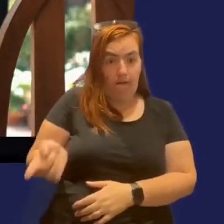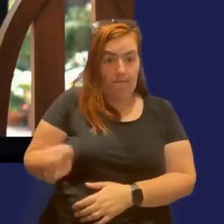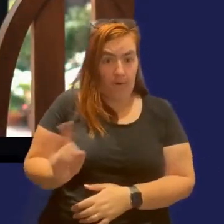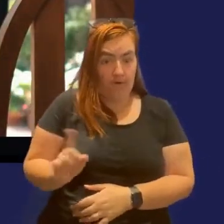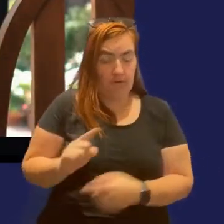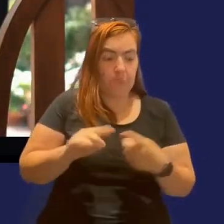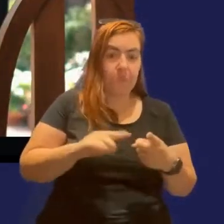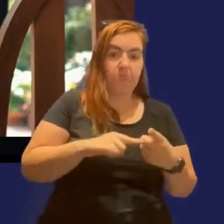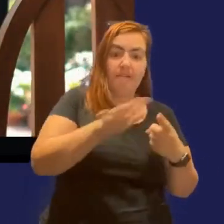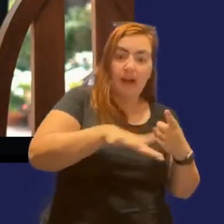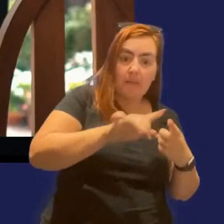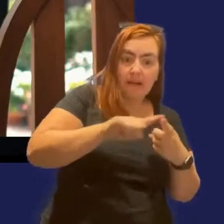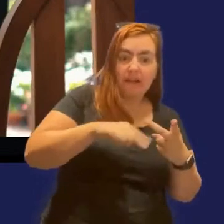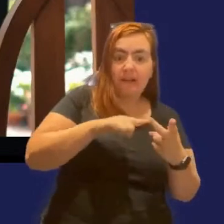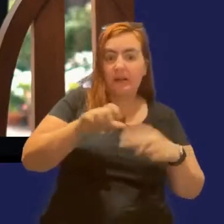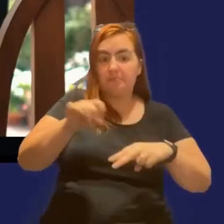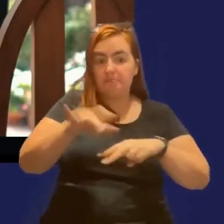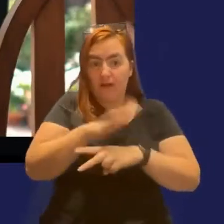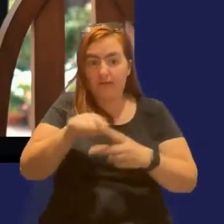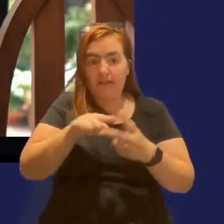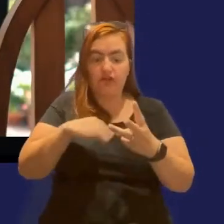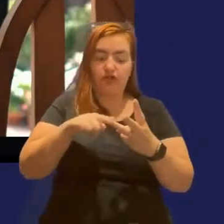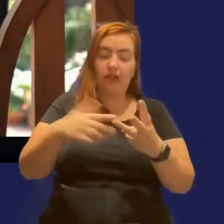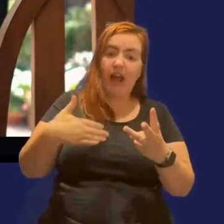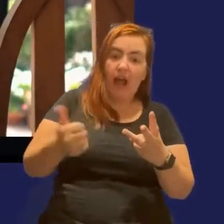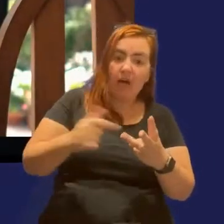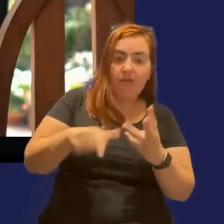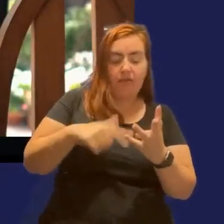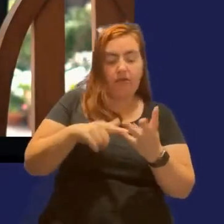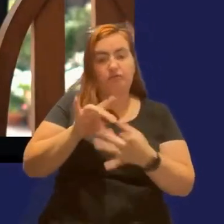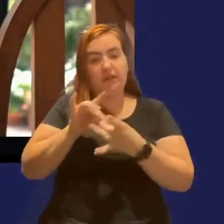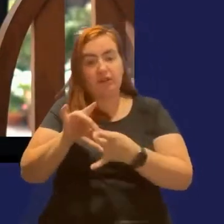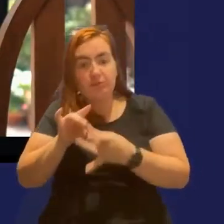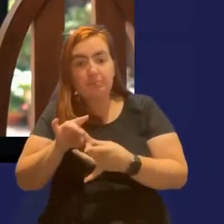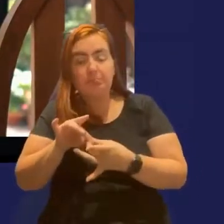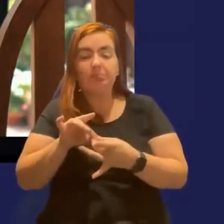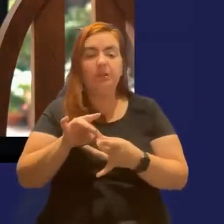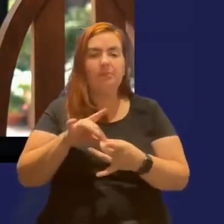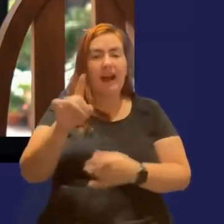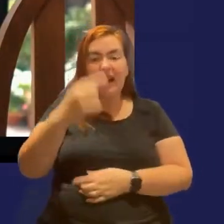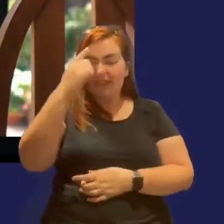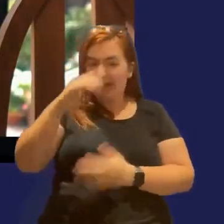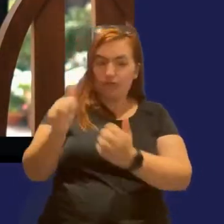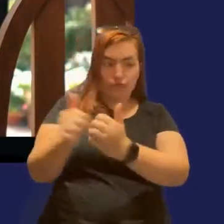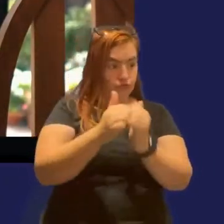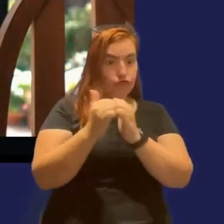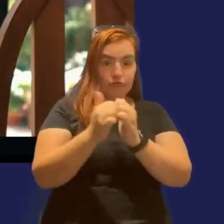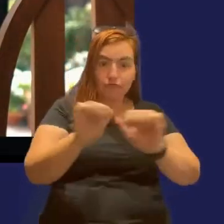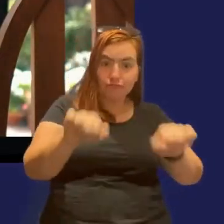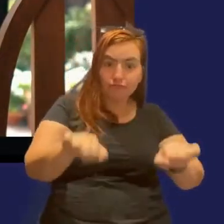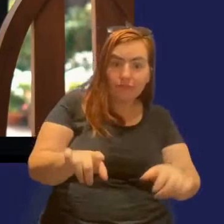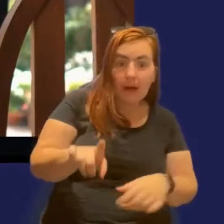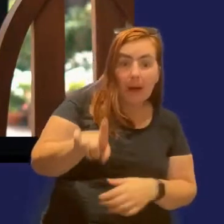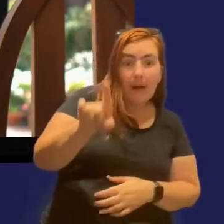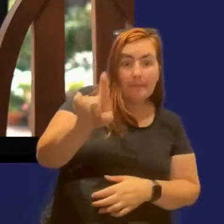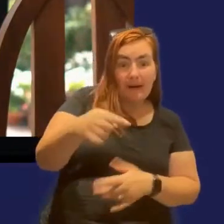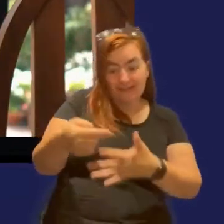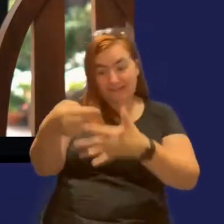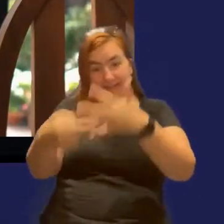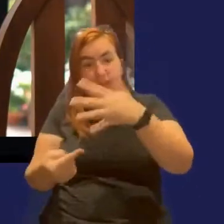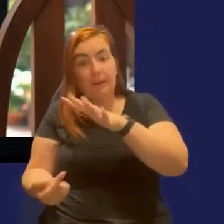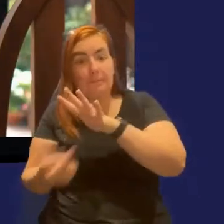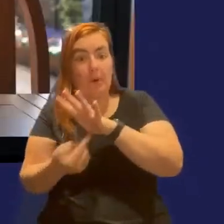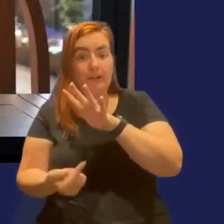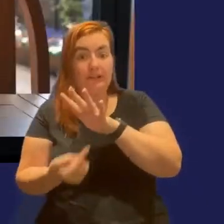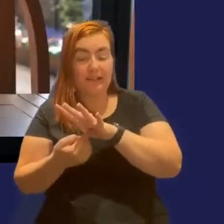Family, marriage, health, relationships. I think we can probably all agree on that, but these important things can